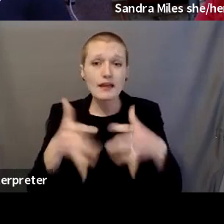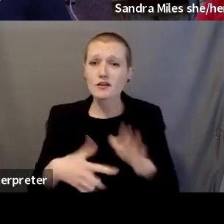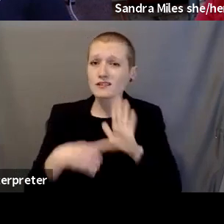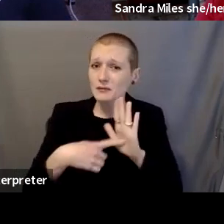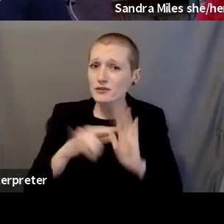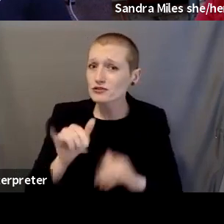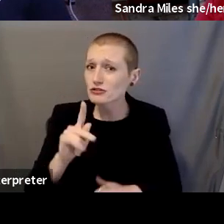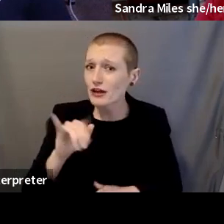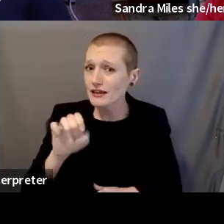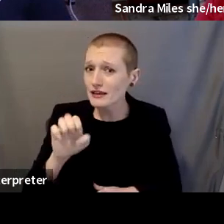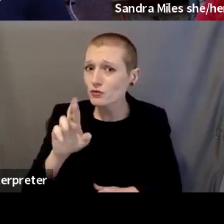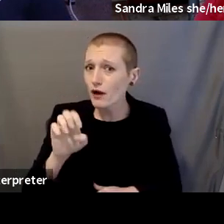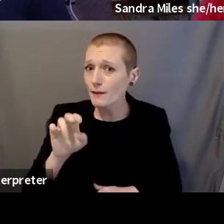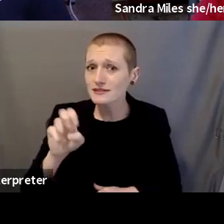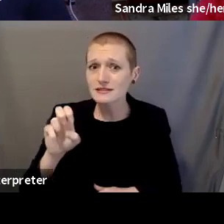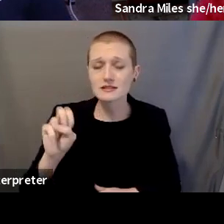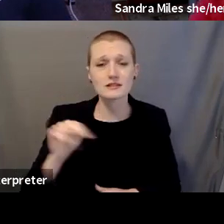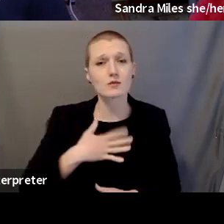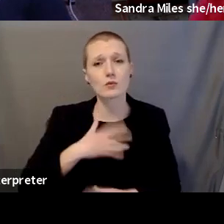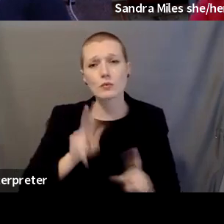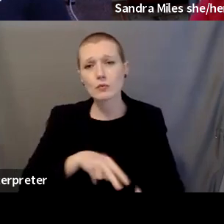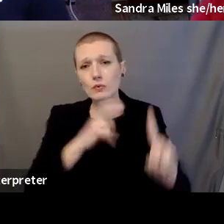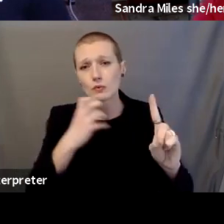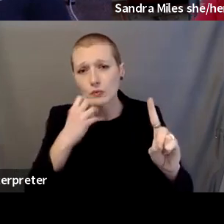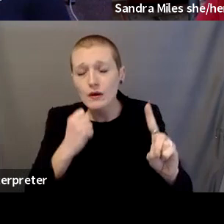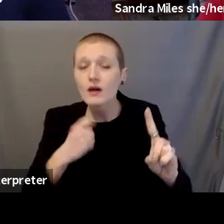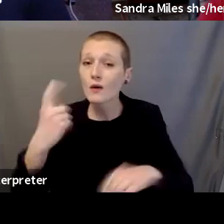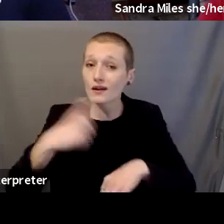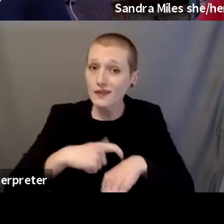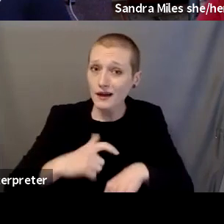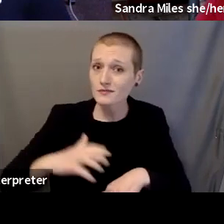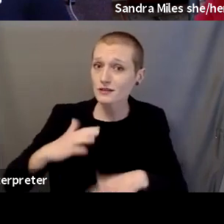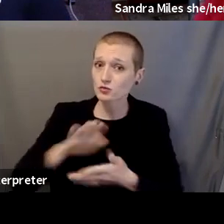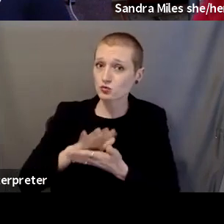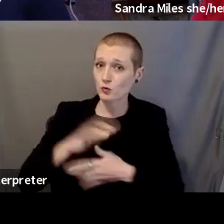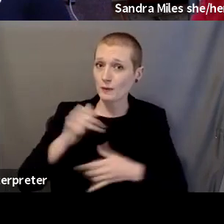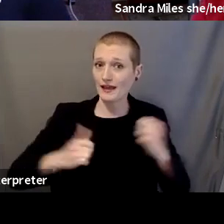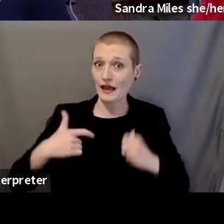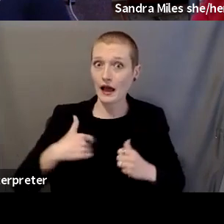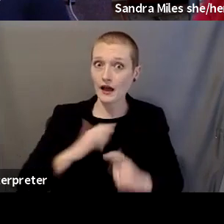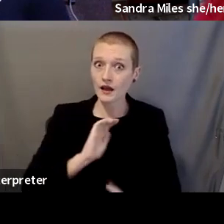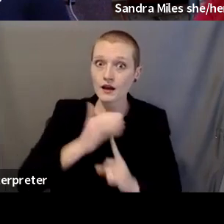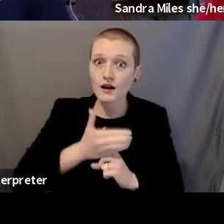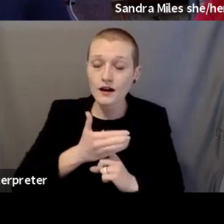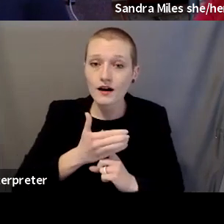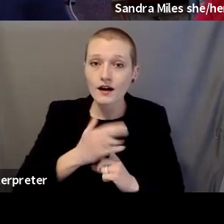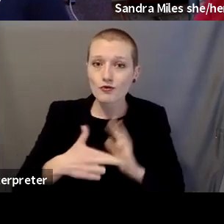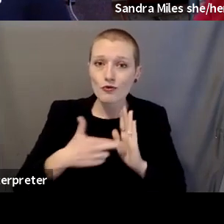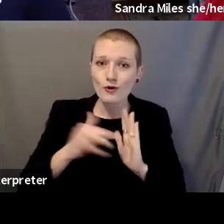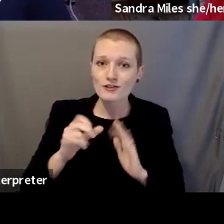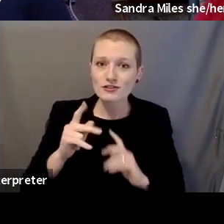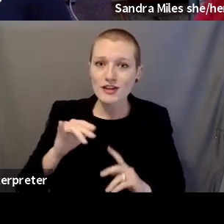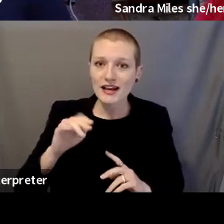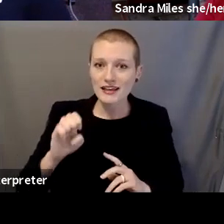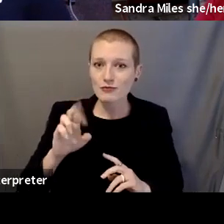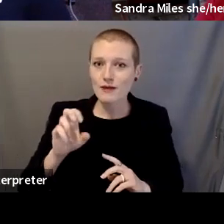playing Jackie Robinson in a school play. So those are just some of them. And then I want to mention some that a lot of people don't really bring up. So